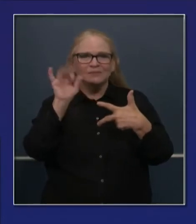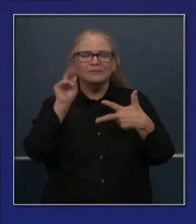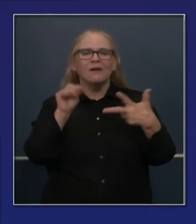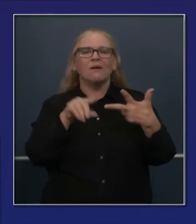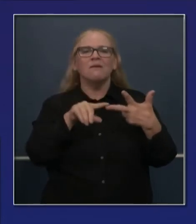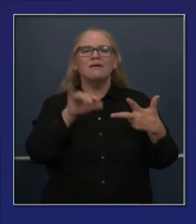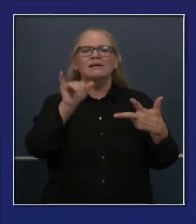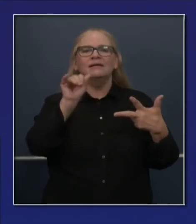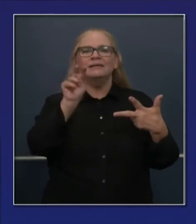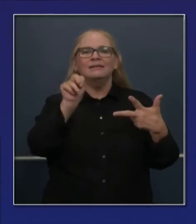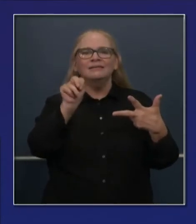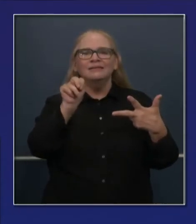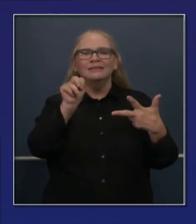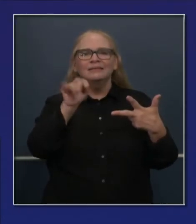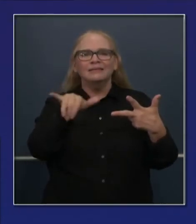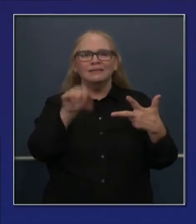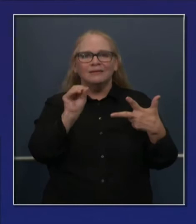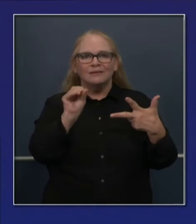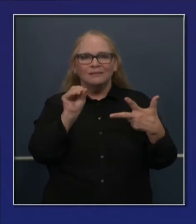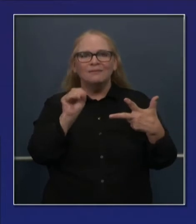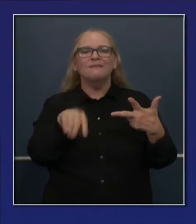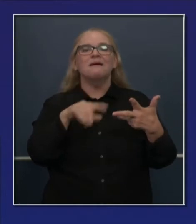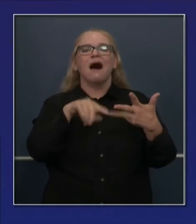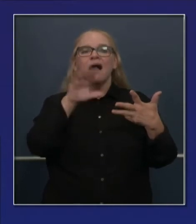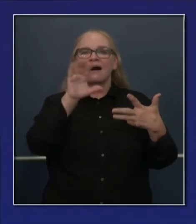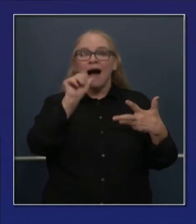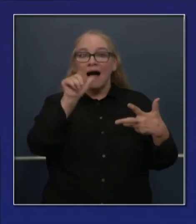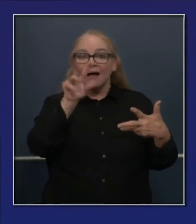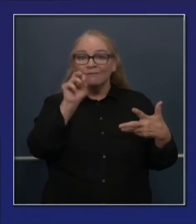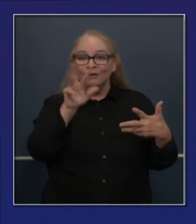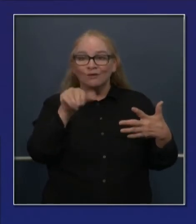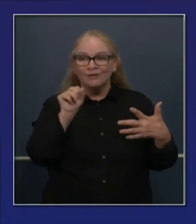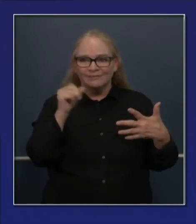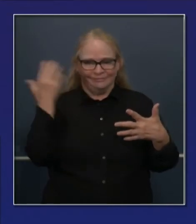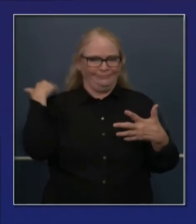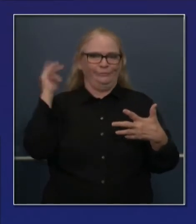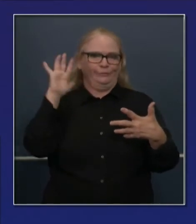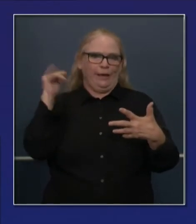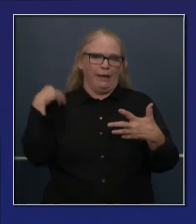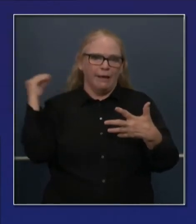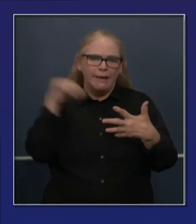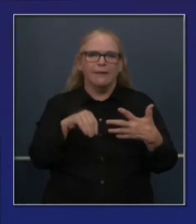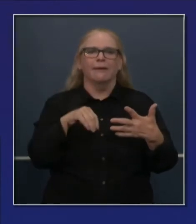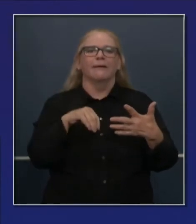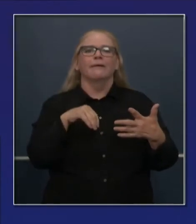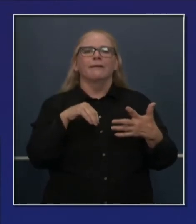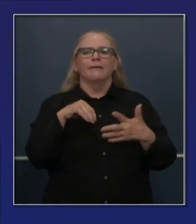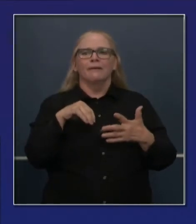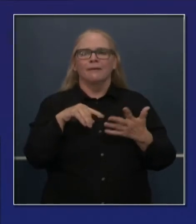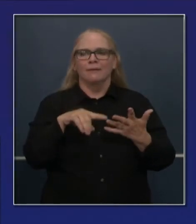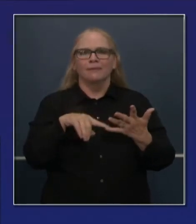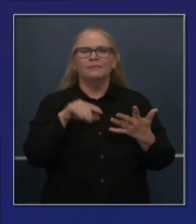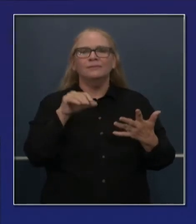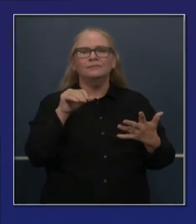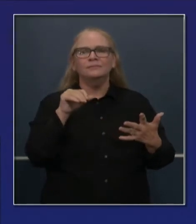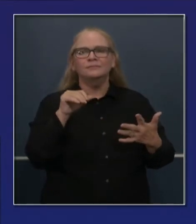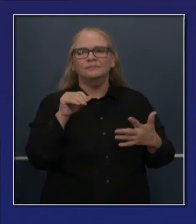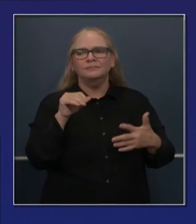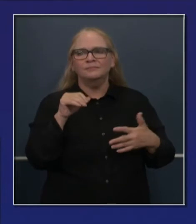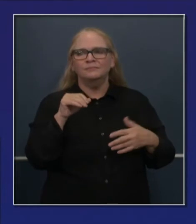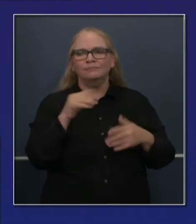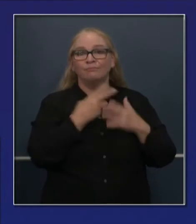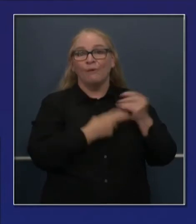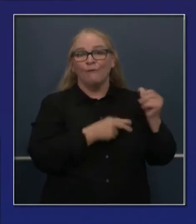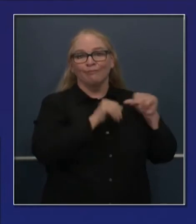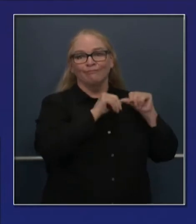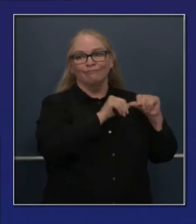the day. We went back to 7/25, and Amador was 2 days on, Mendocino was 2 days on, officially went on